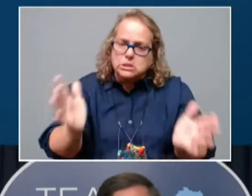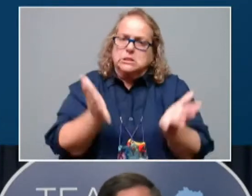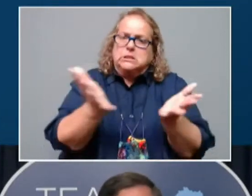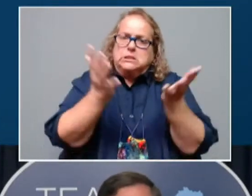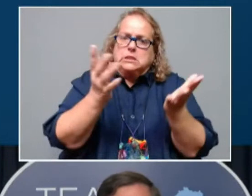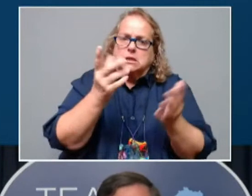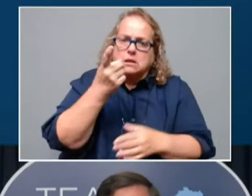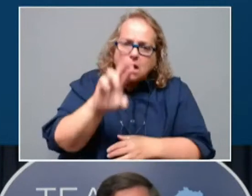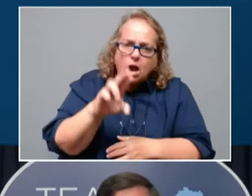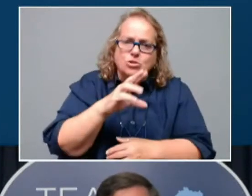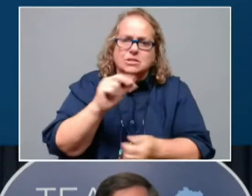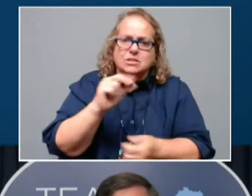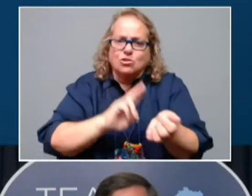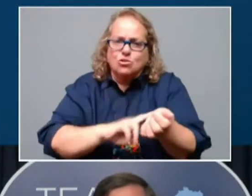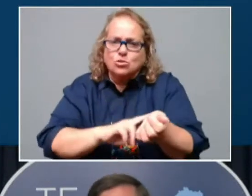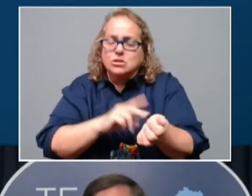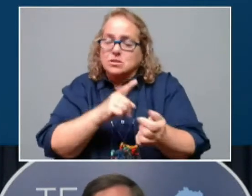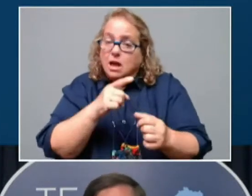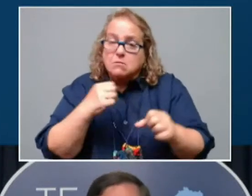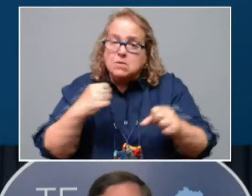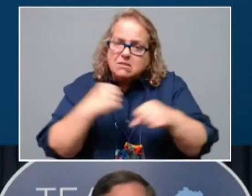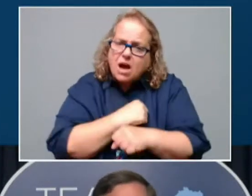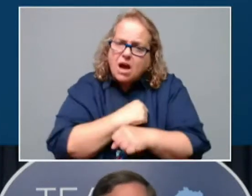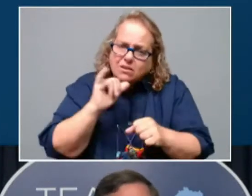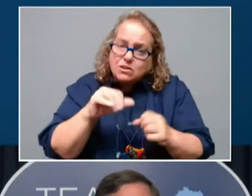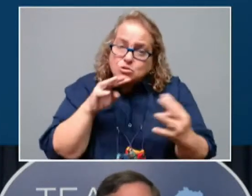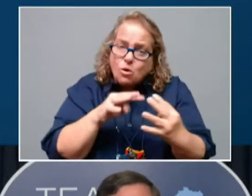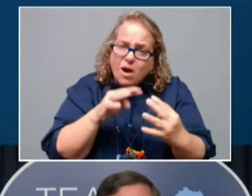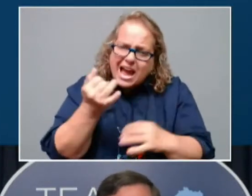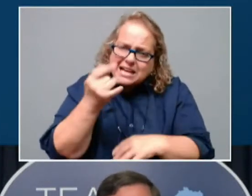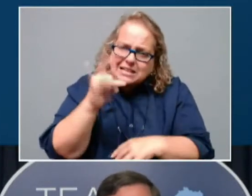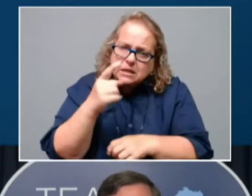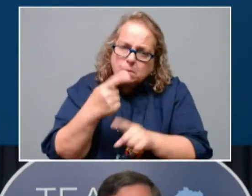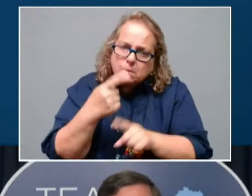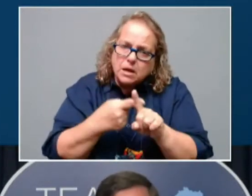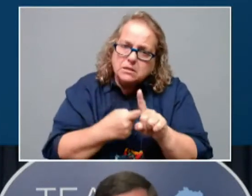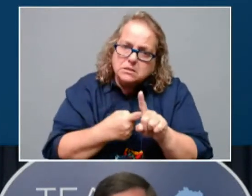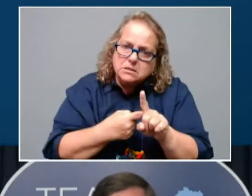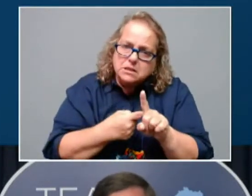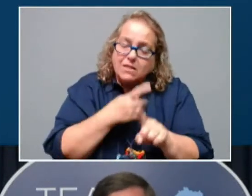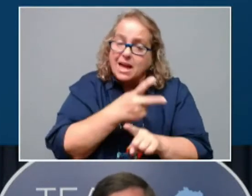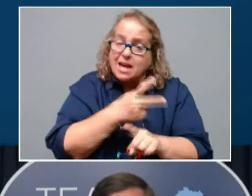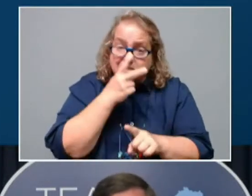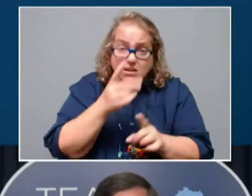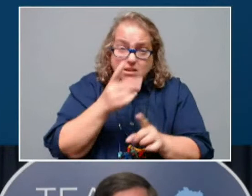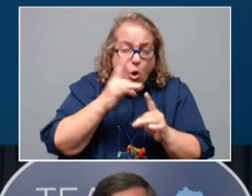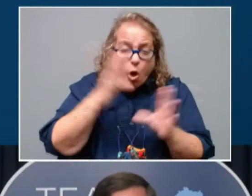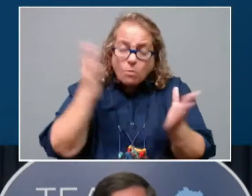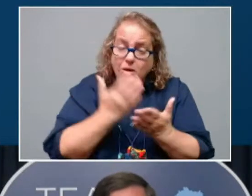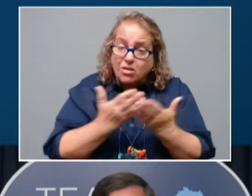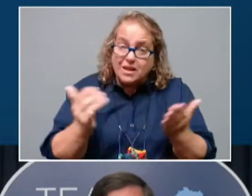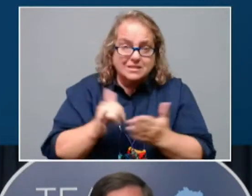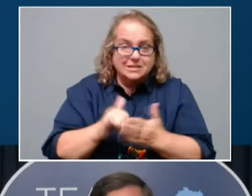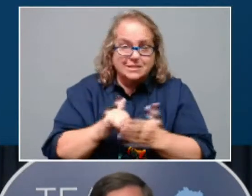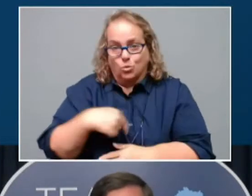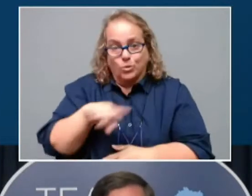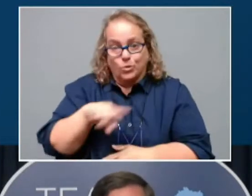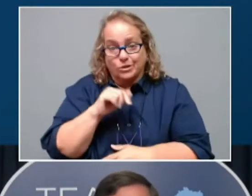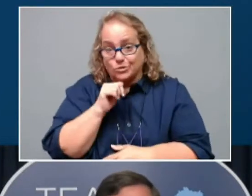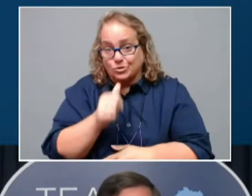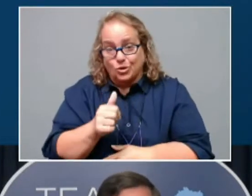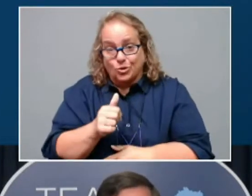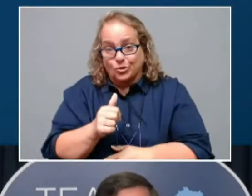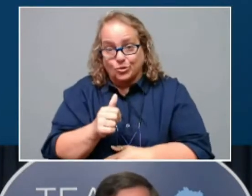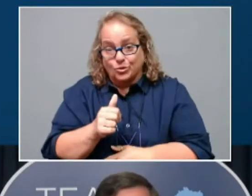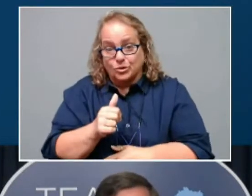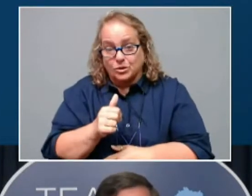for 18 months. They see the devastation that we don't, because people with COVID are either in their homes or